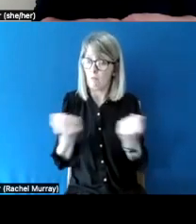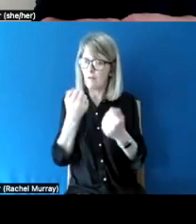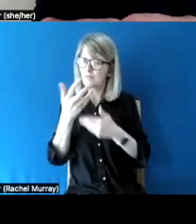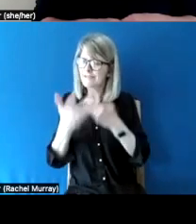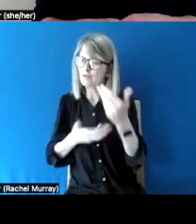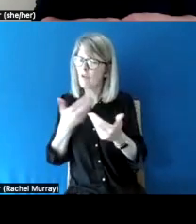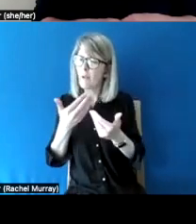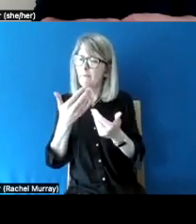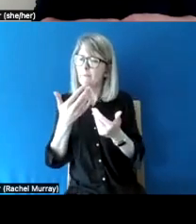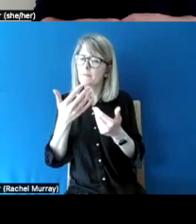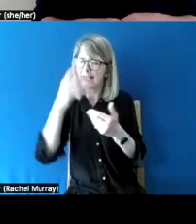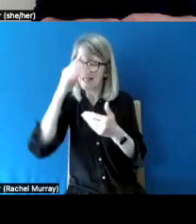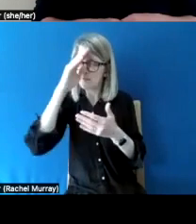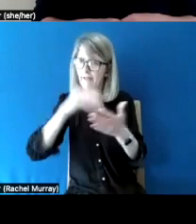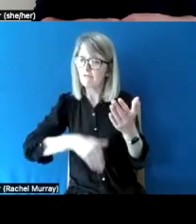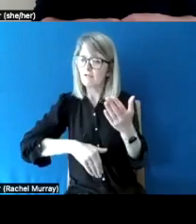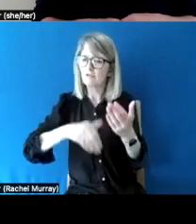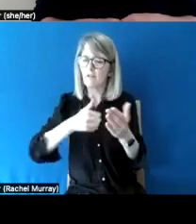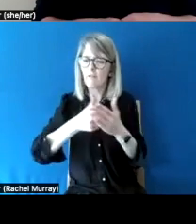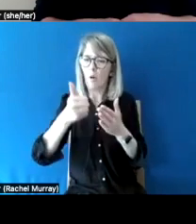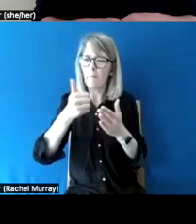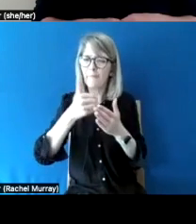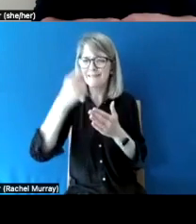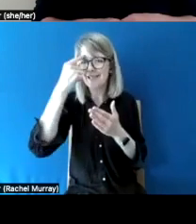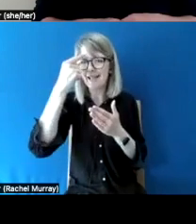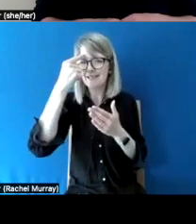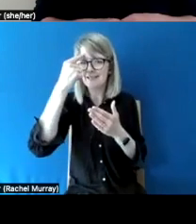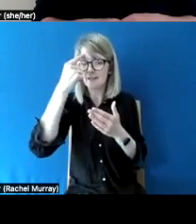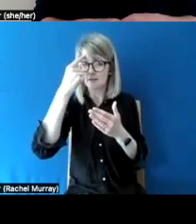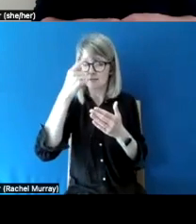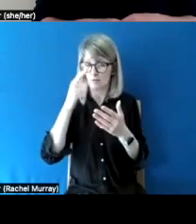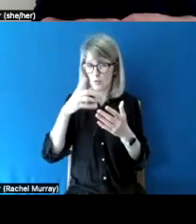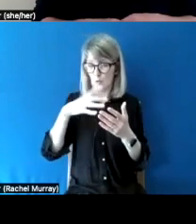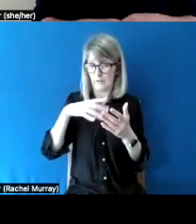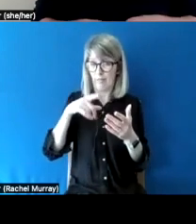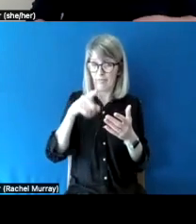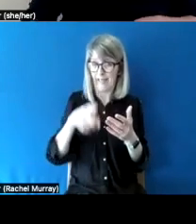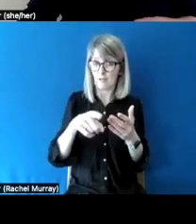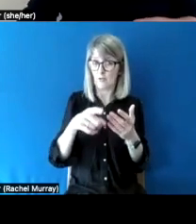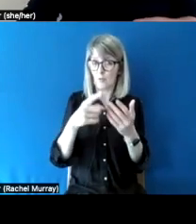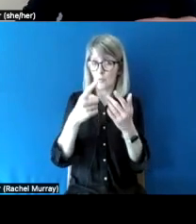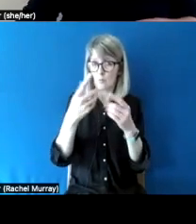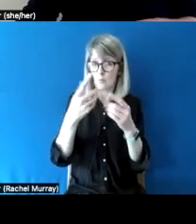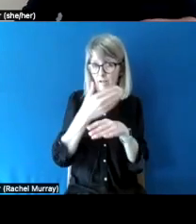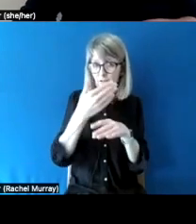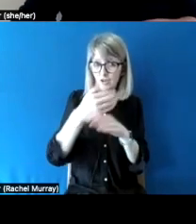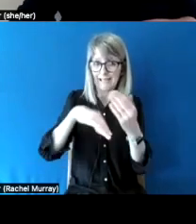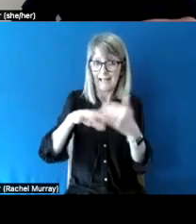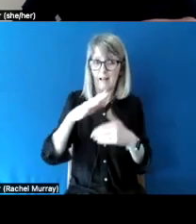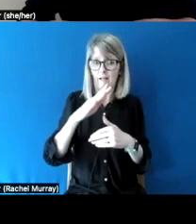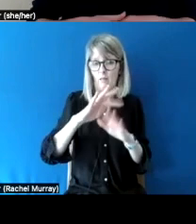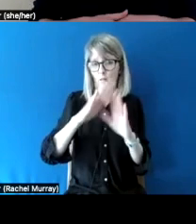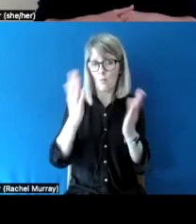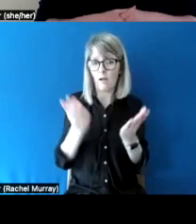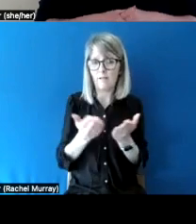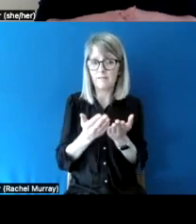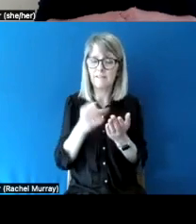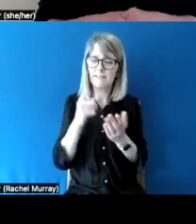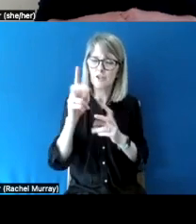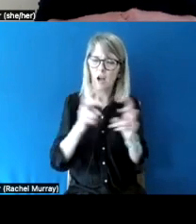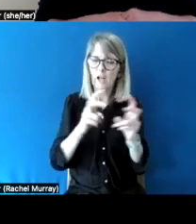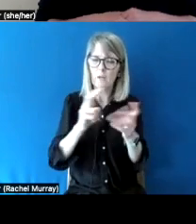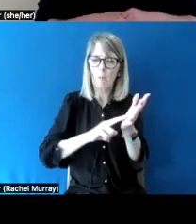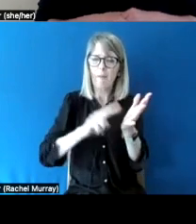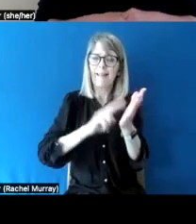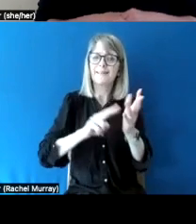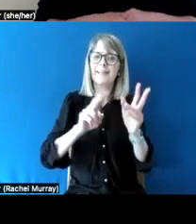sense necessary for human function in the world. And she argues that the normality of